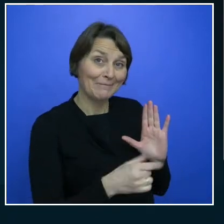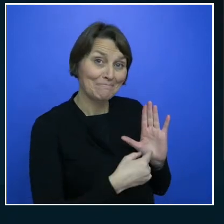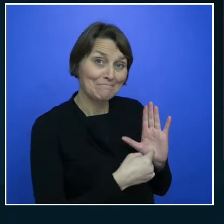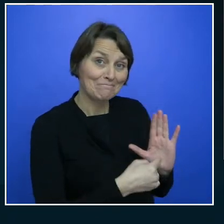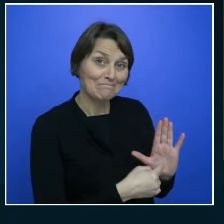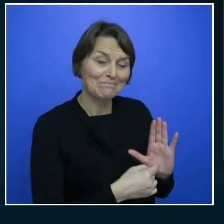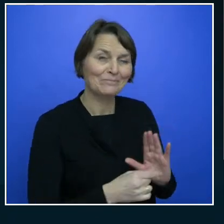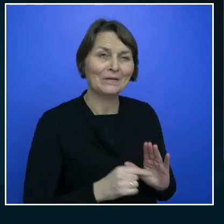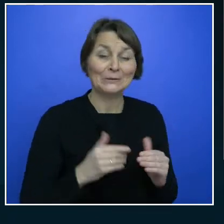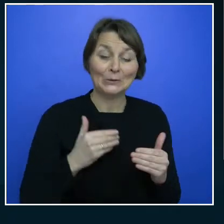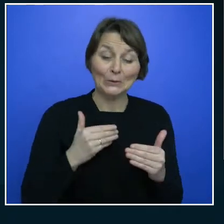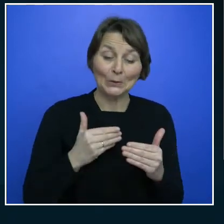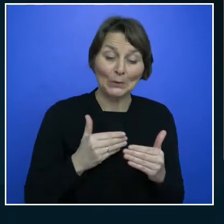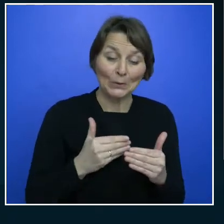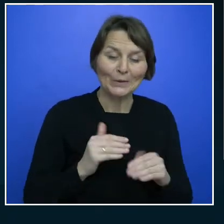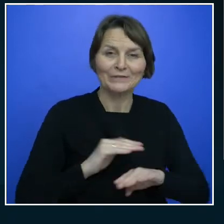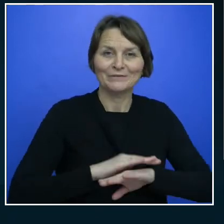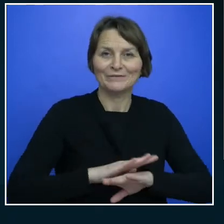ready.